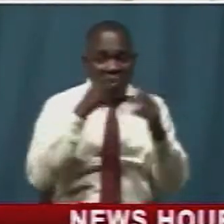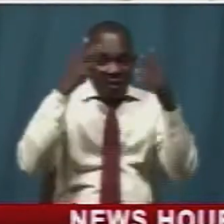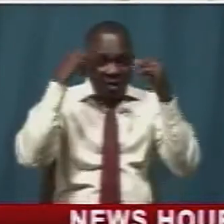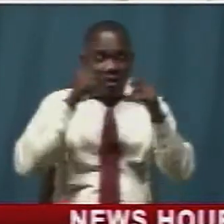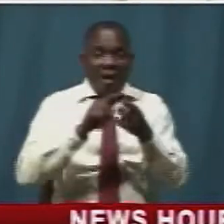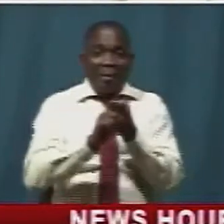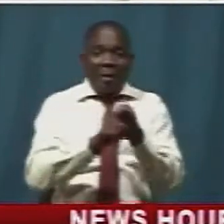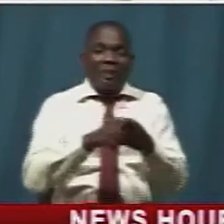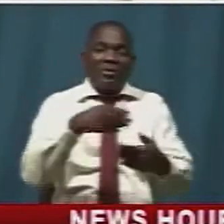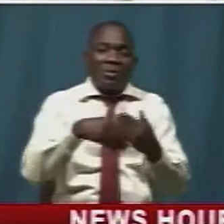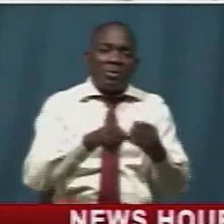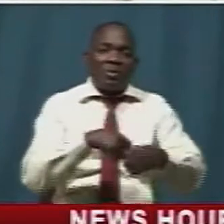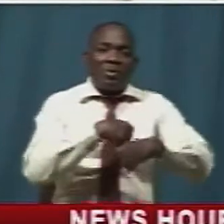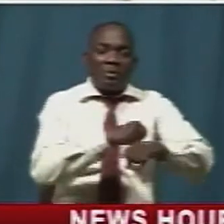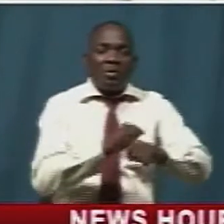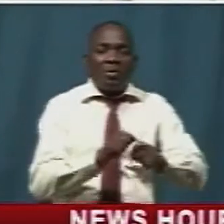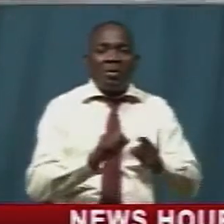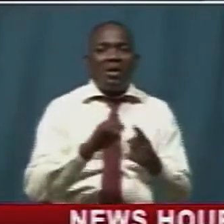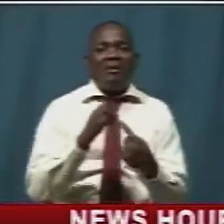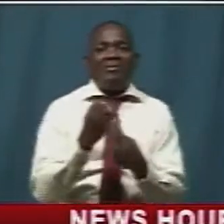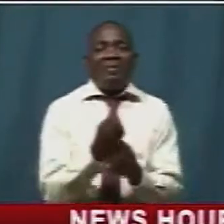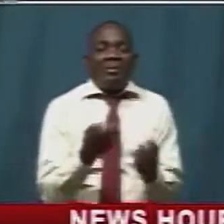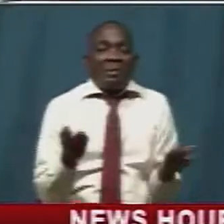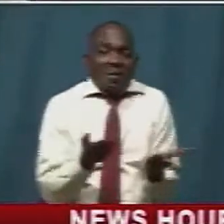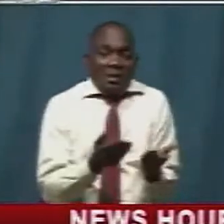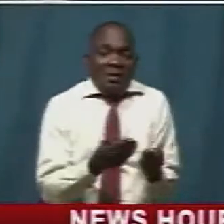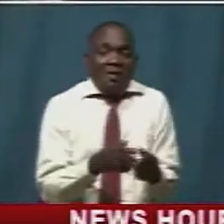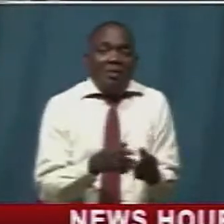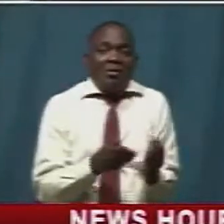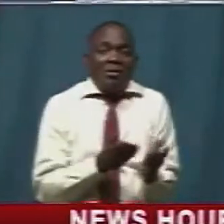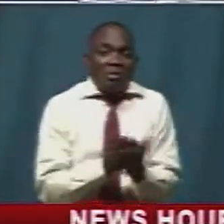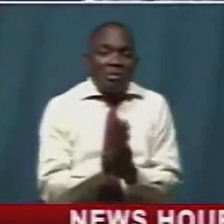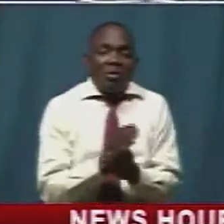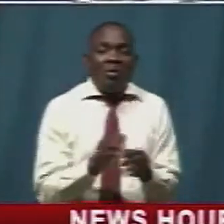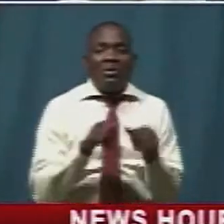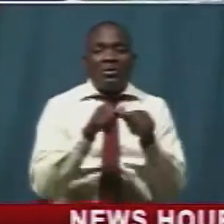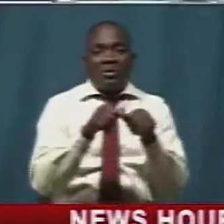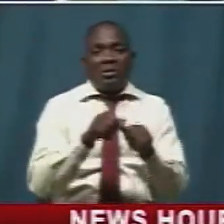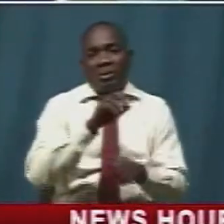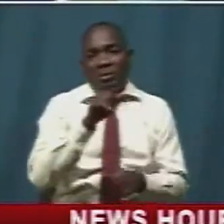a long way in protecting the environment through the creation of sustainable jobs.